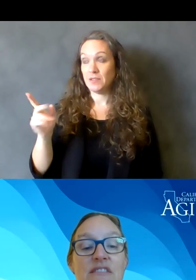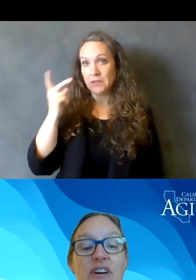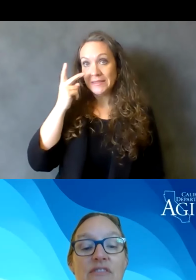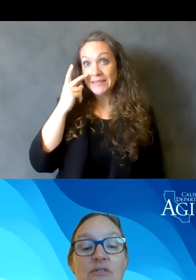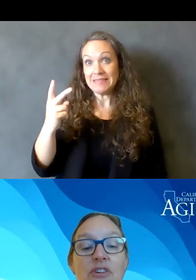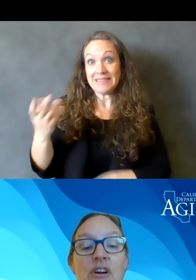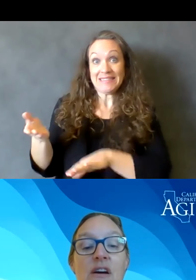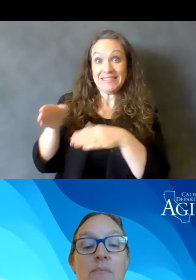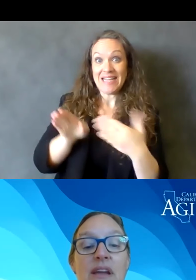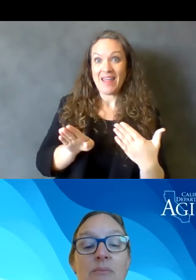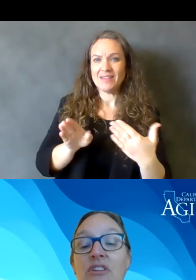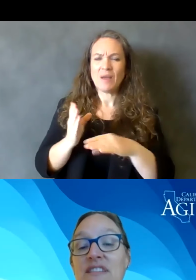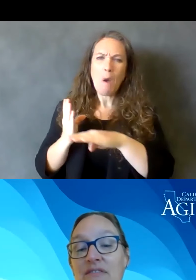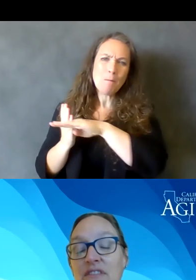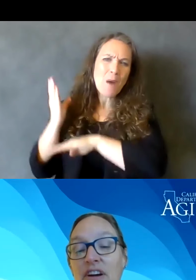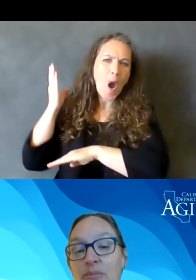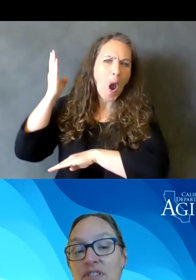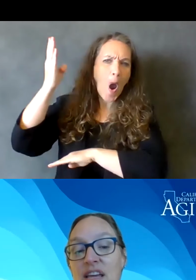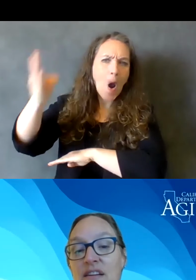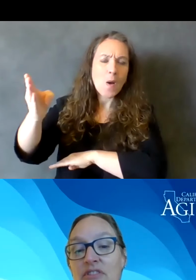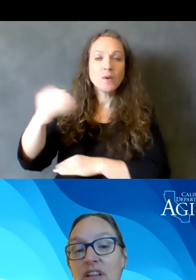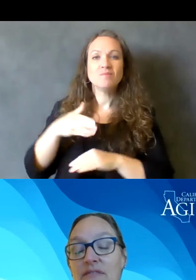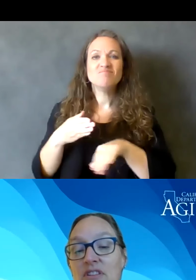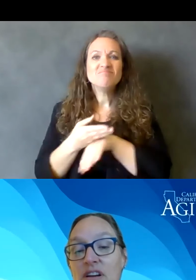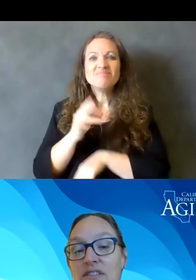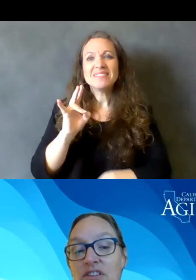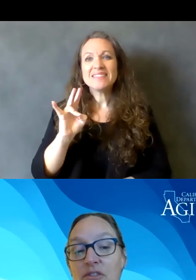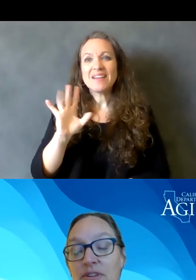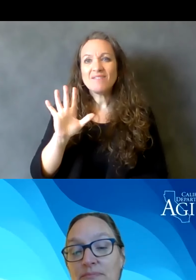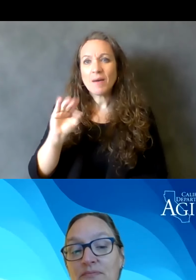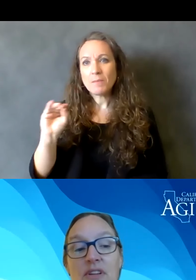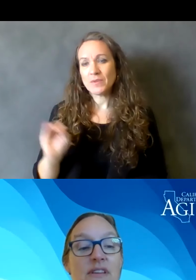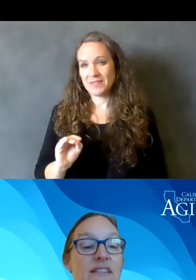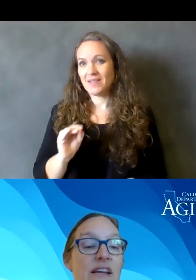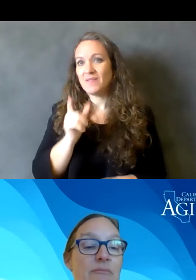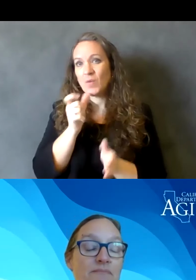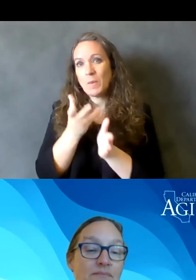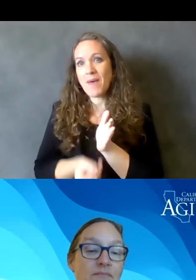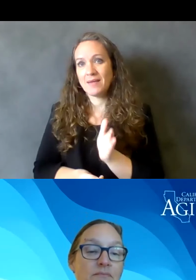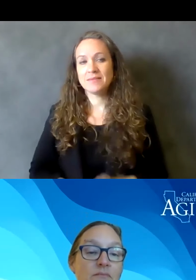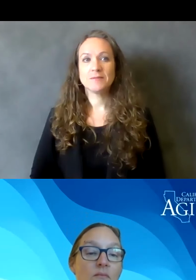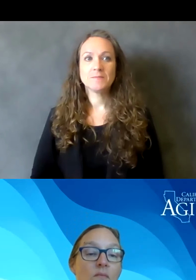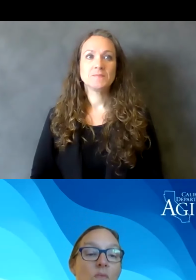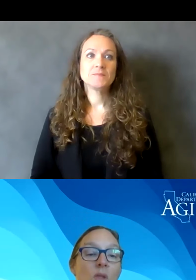adults 65 and over make up nearly 75% of the lives lost to COVID. Next slide.